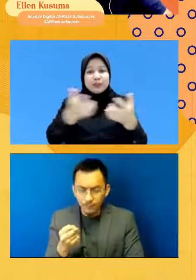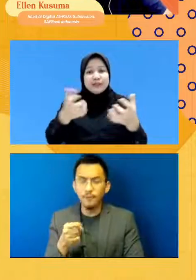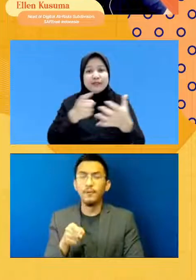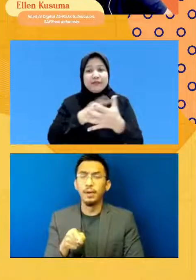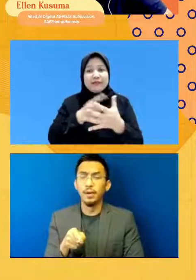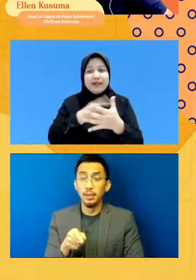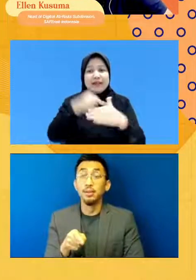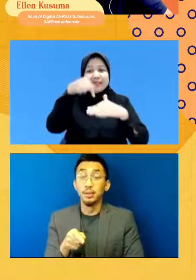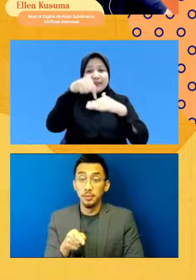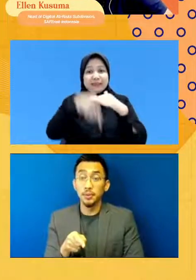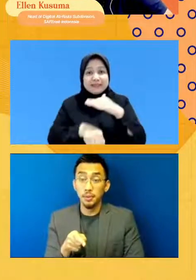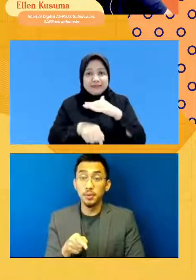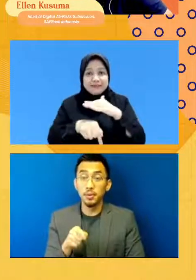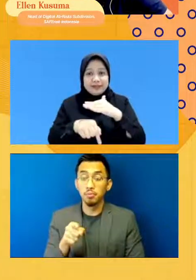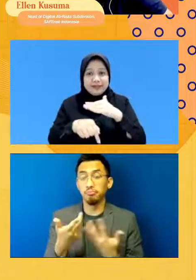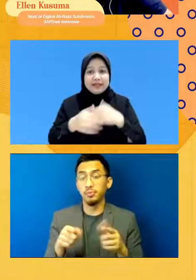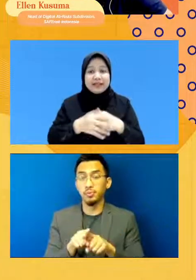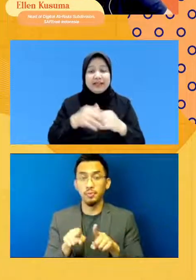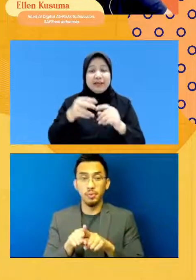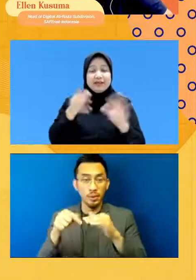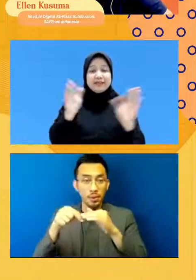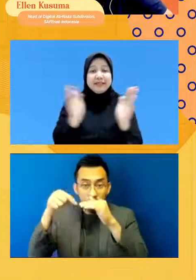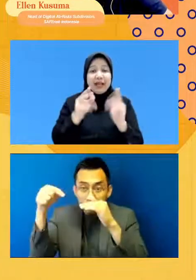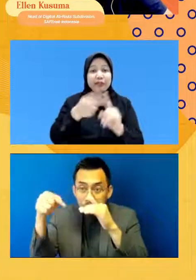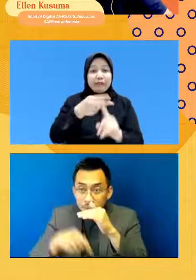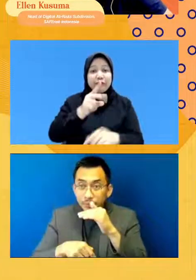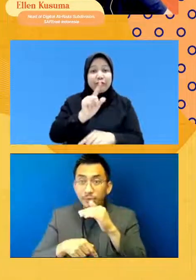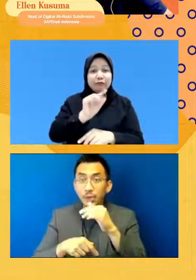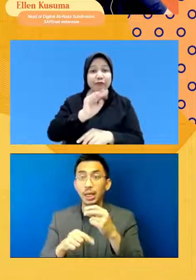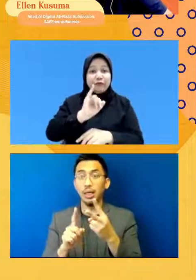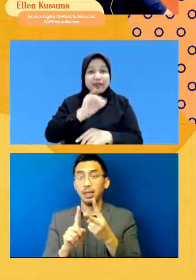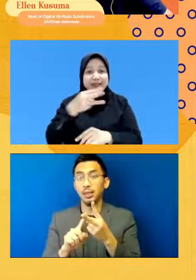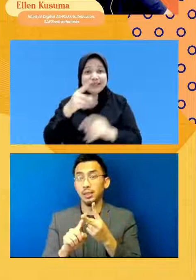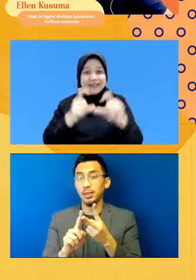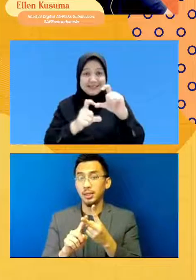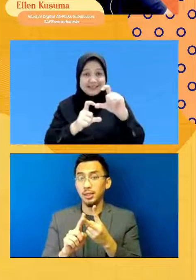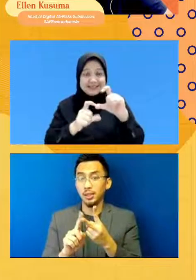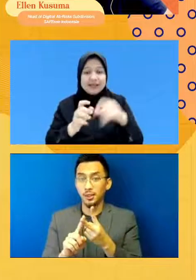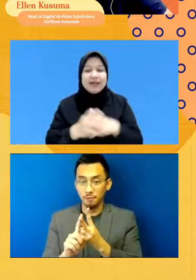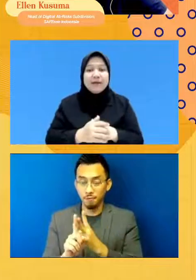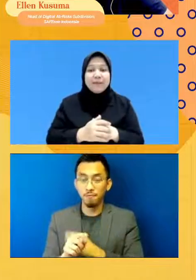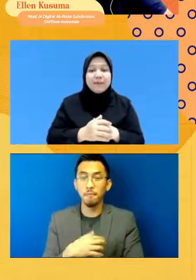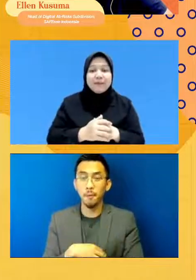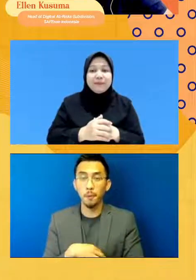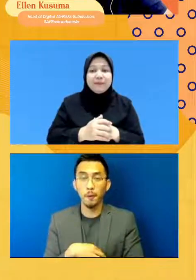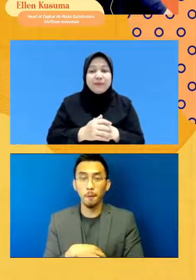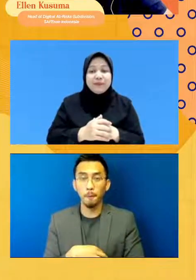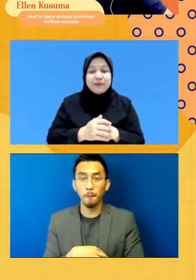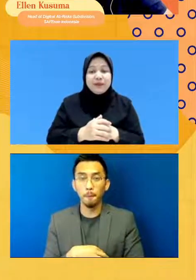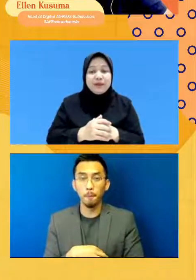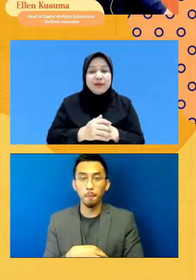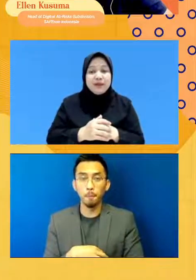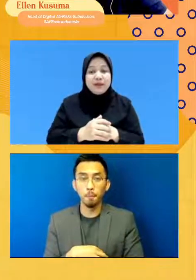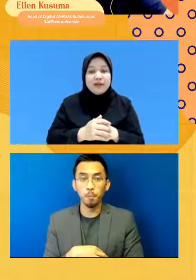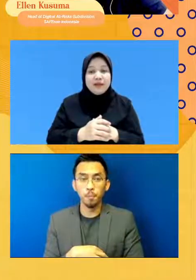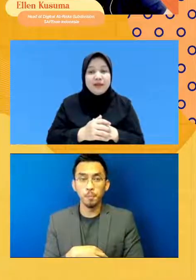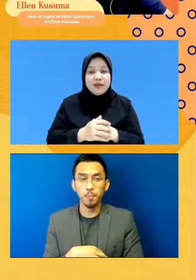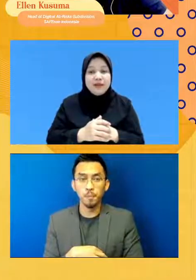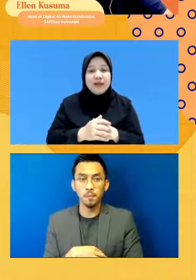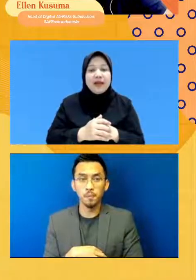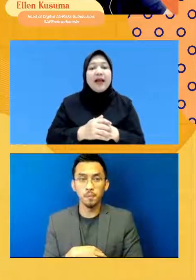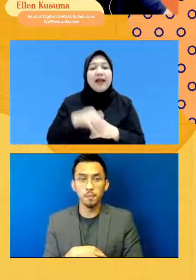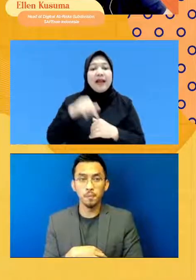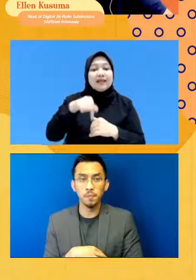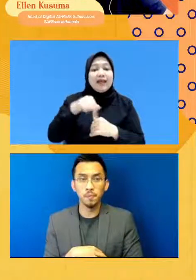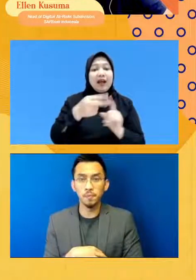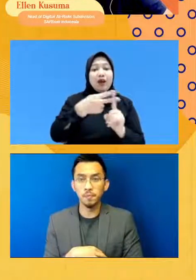also. Next, we also need to understand about footprint. We need to understand that the characteristic of our